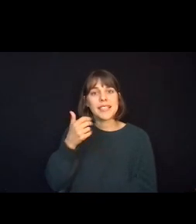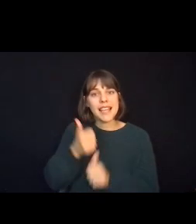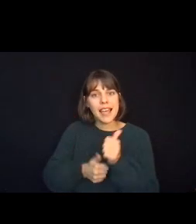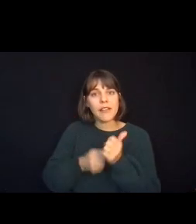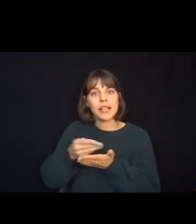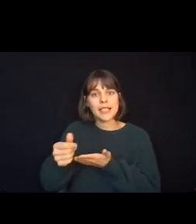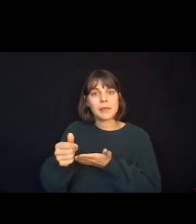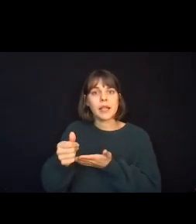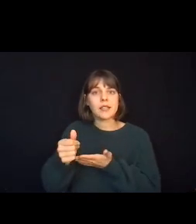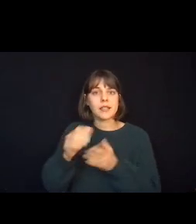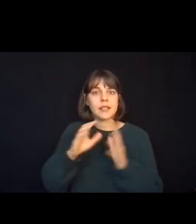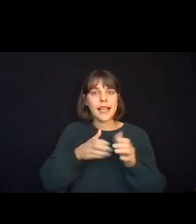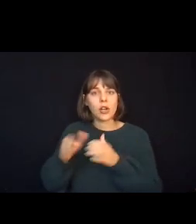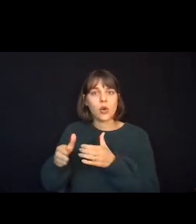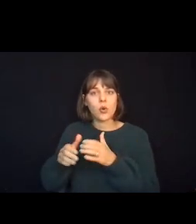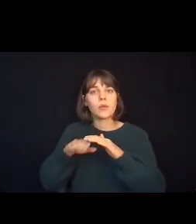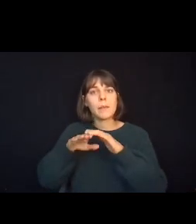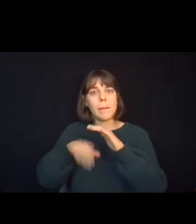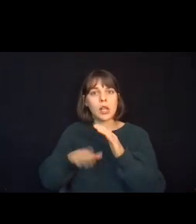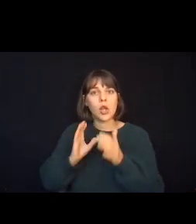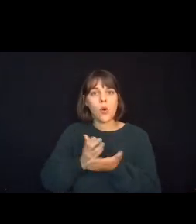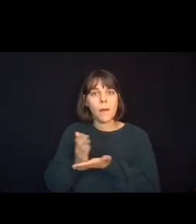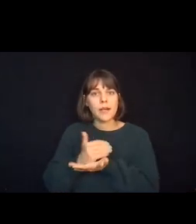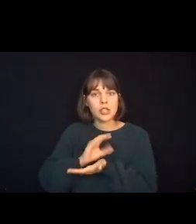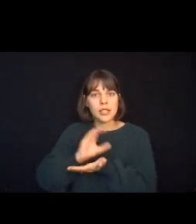expense category is below our budgeted amount.